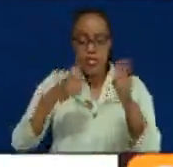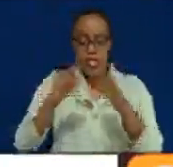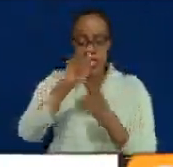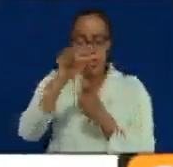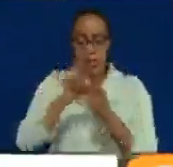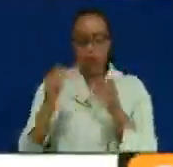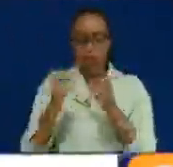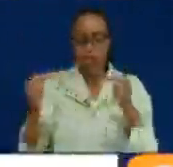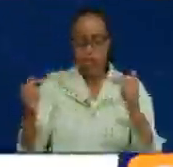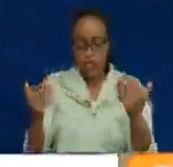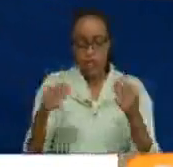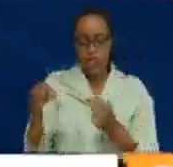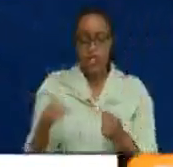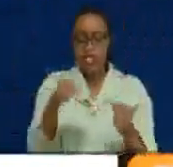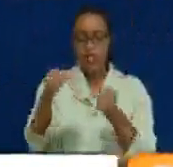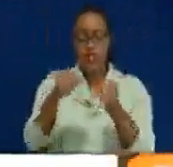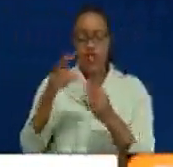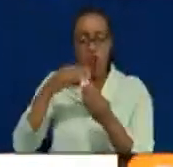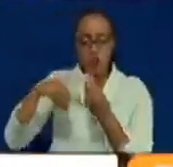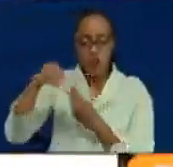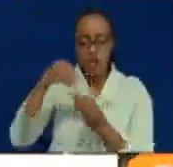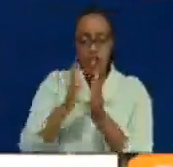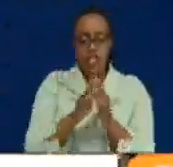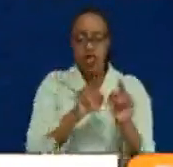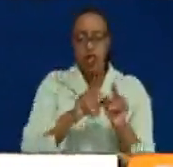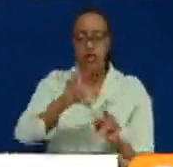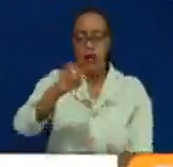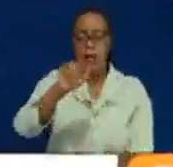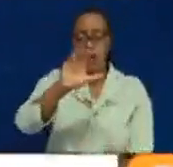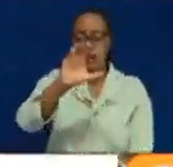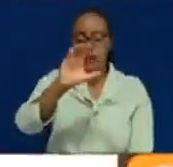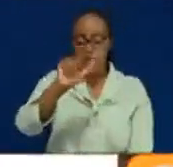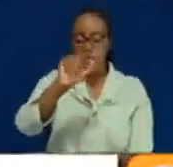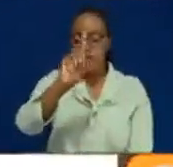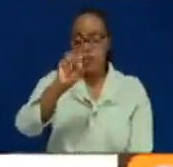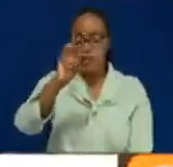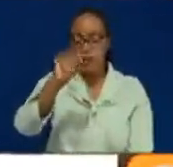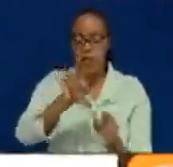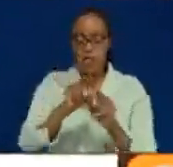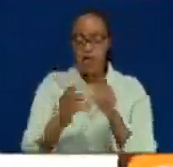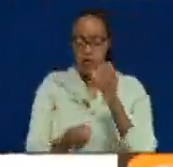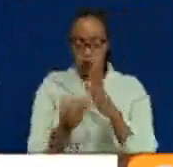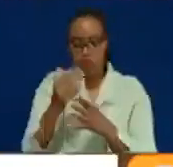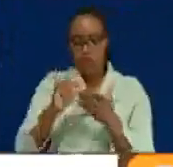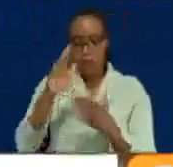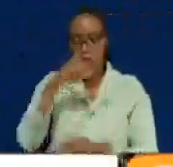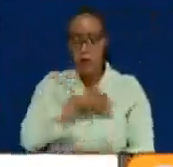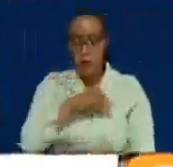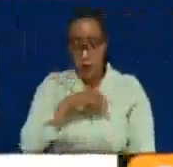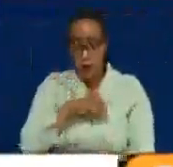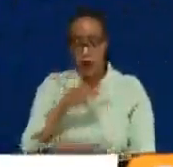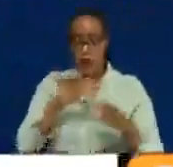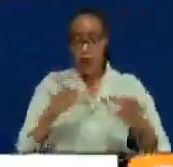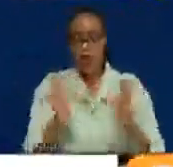particularly against the firm's strategic avocado and macadamia crops, and steadily growing revenues from its market